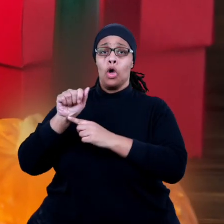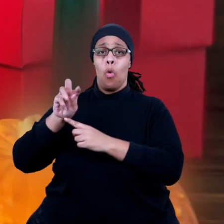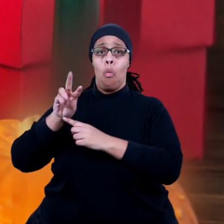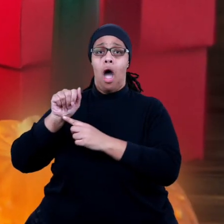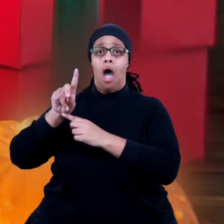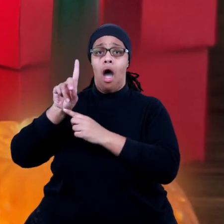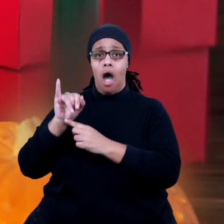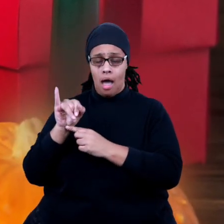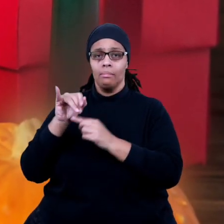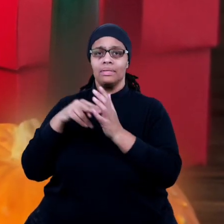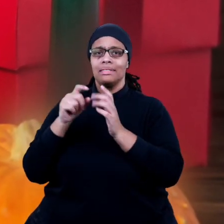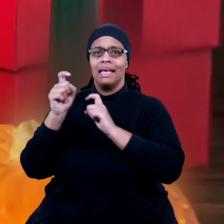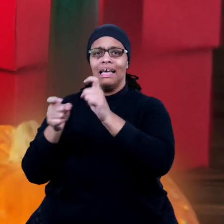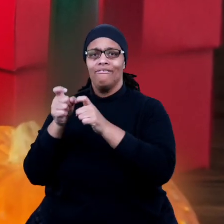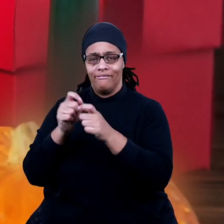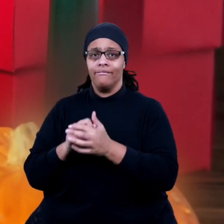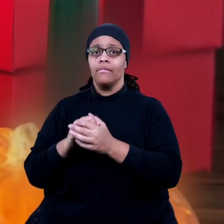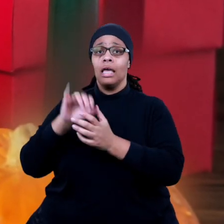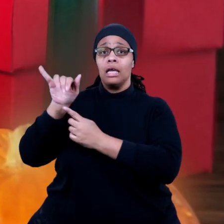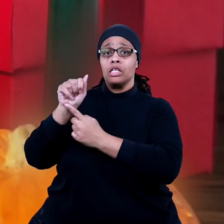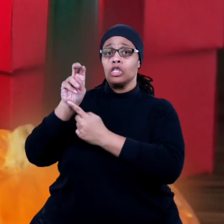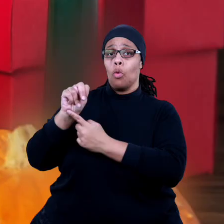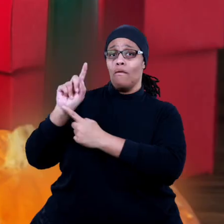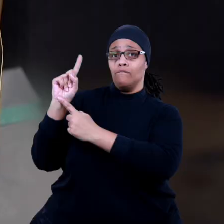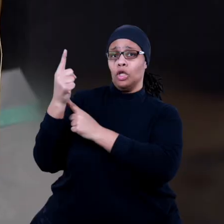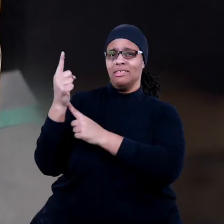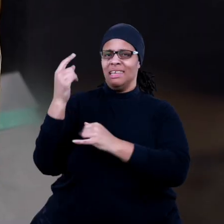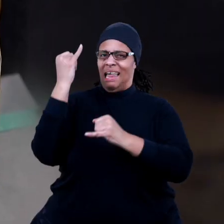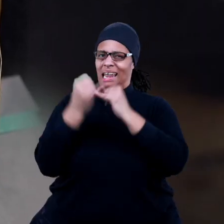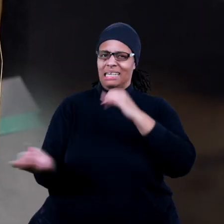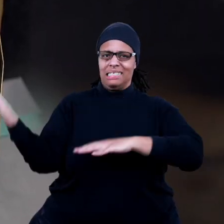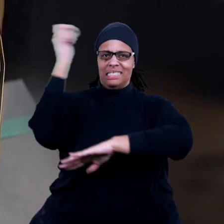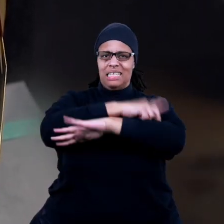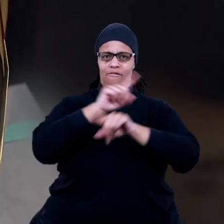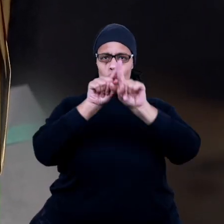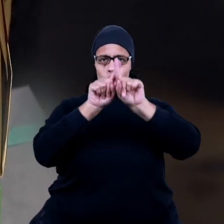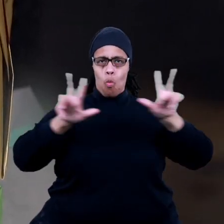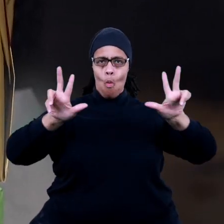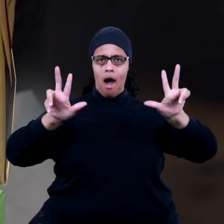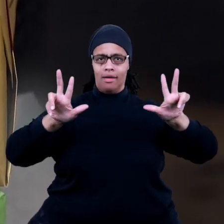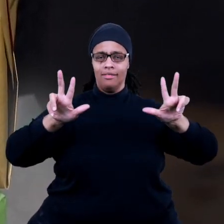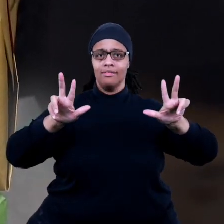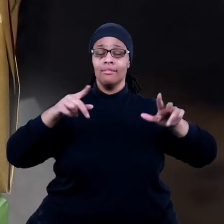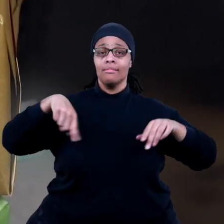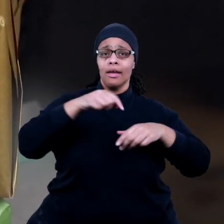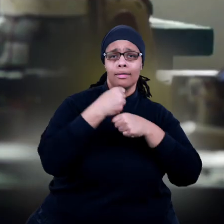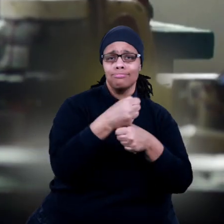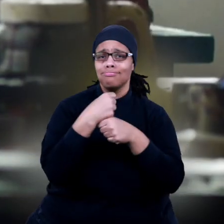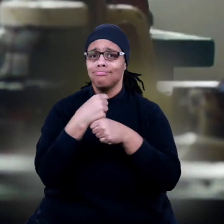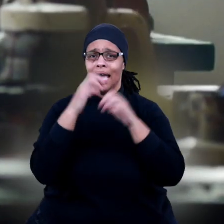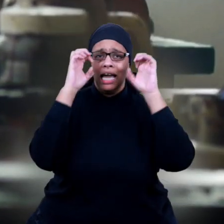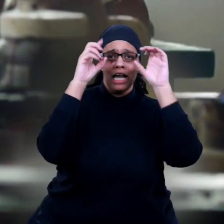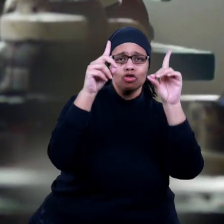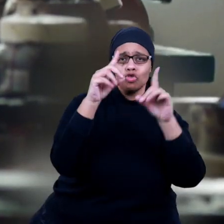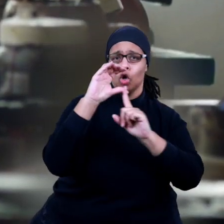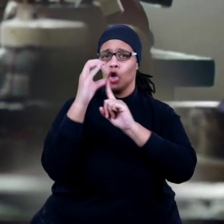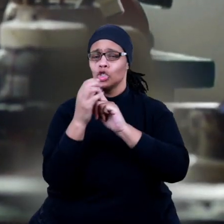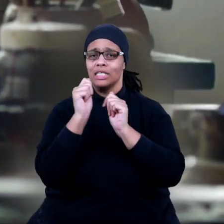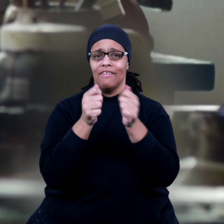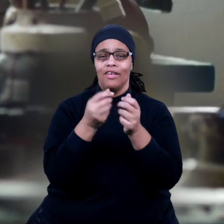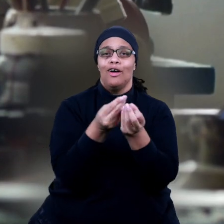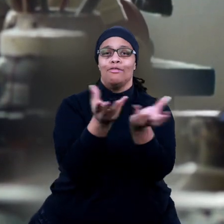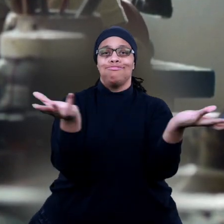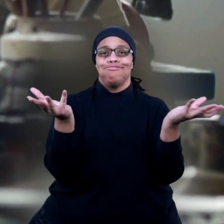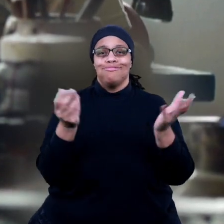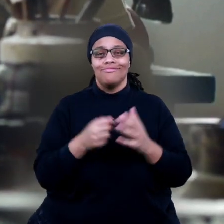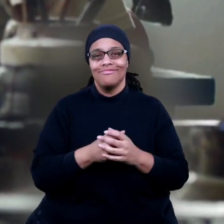Zawadi means gifts. On January 1st, the last day of Kwanzaa, handmade educational and cultural